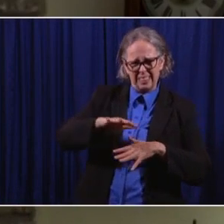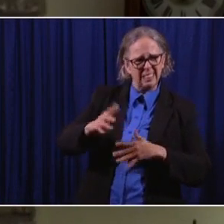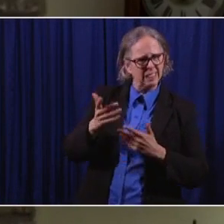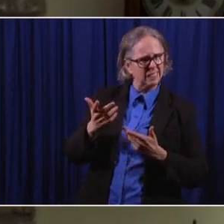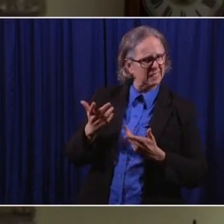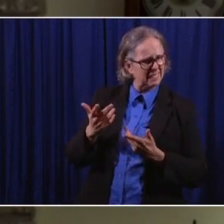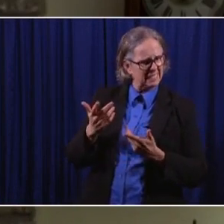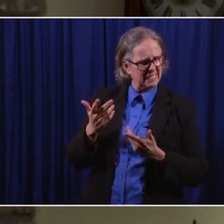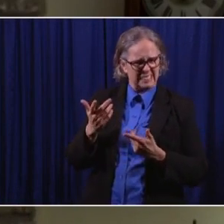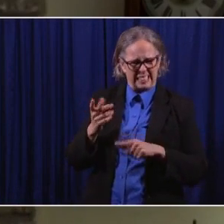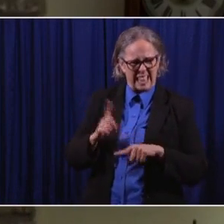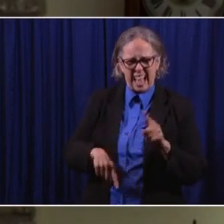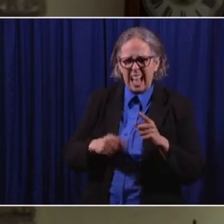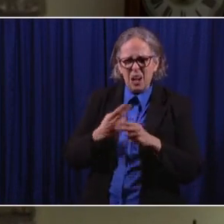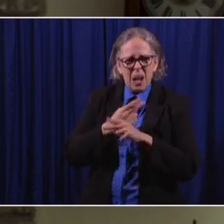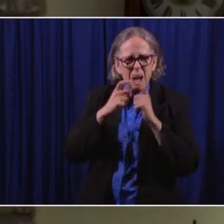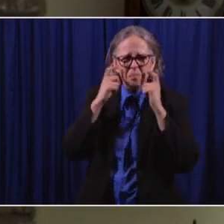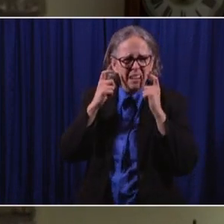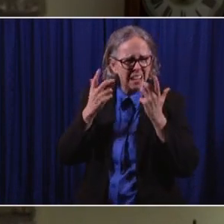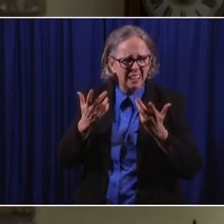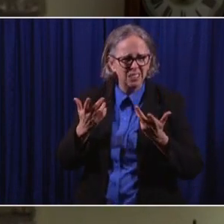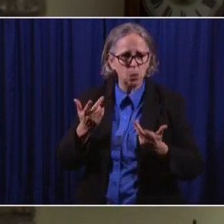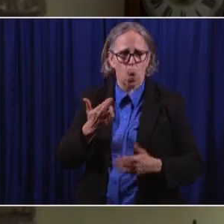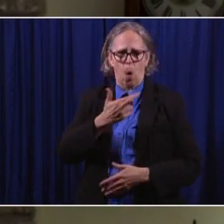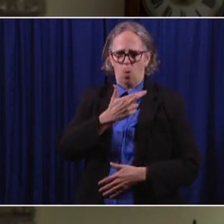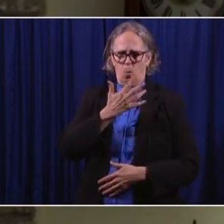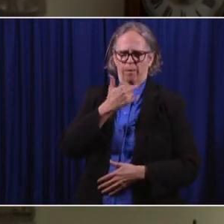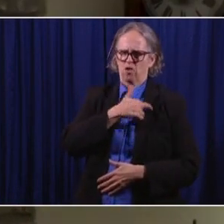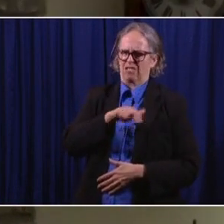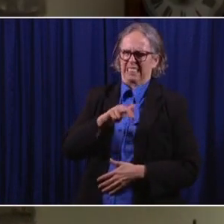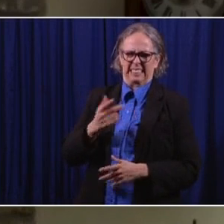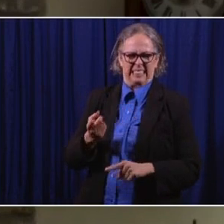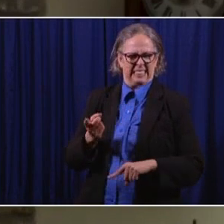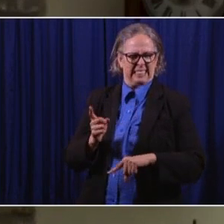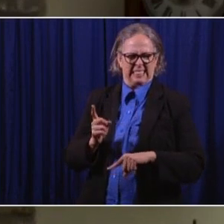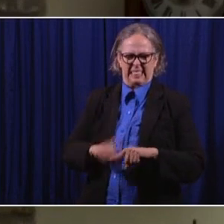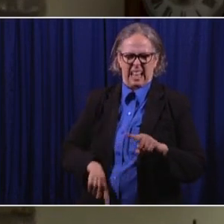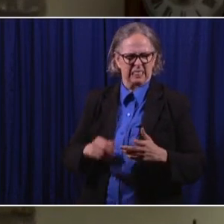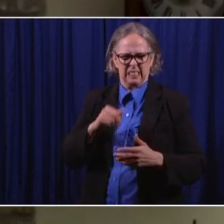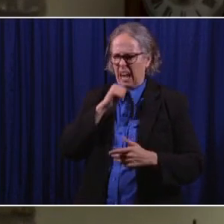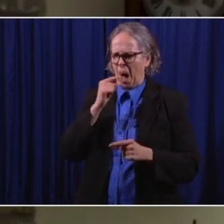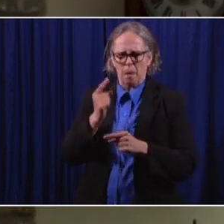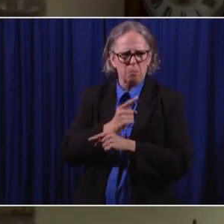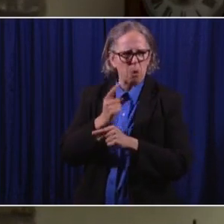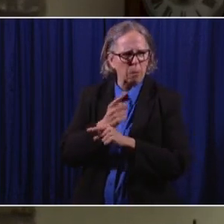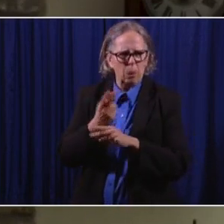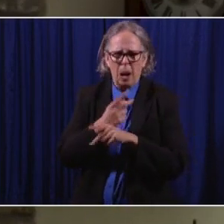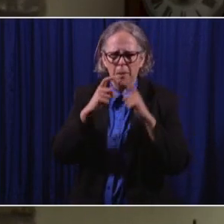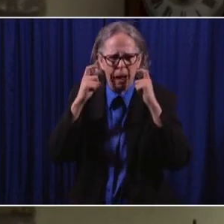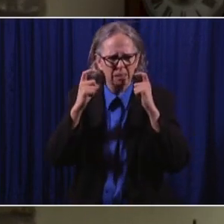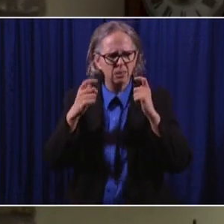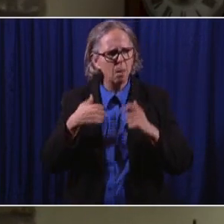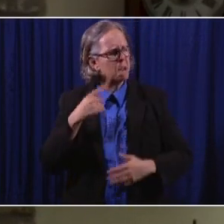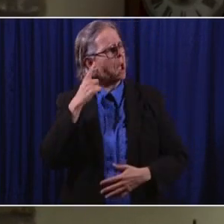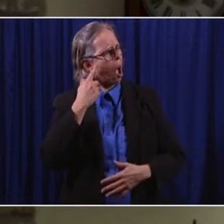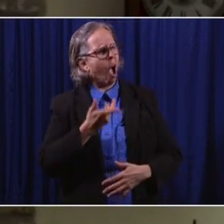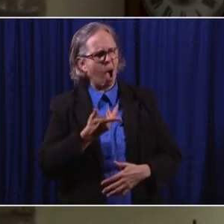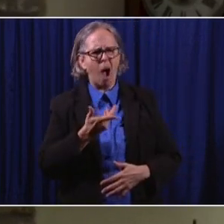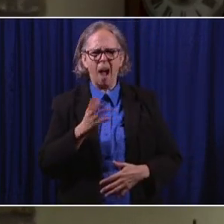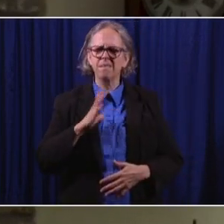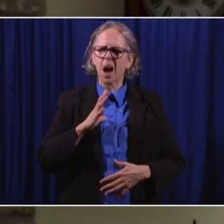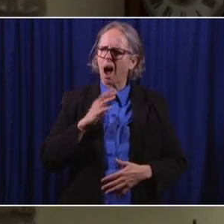they, for religious reasons, do not want to feel that they cannot wear a mask. That sounds reasonable. Throughout